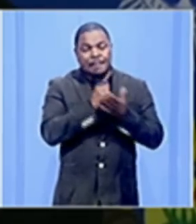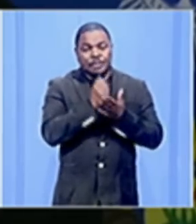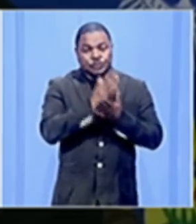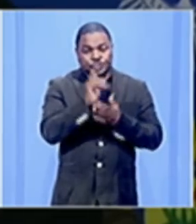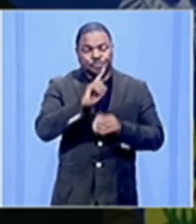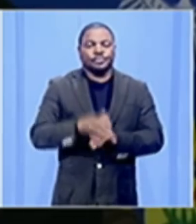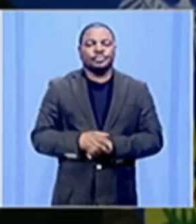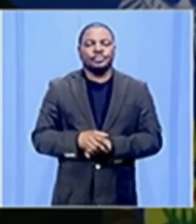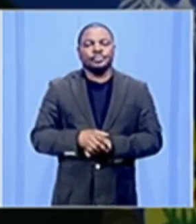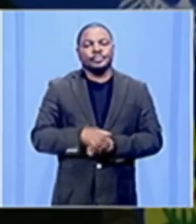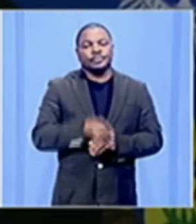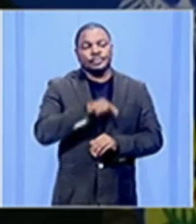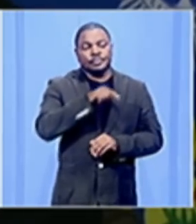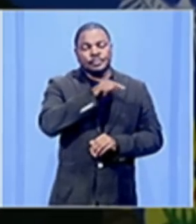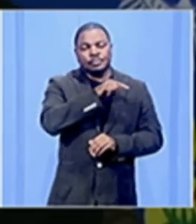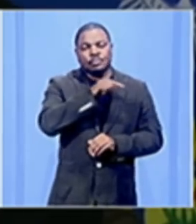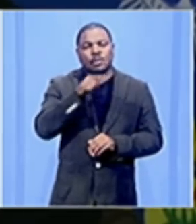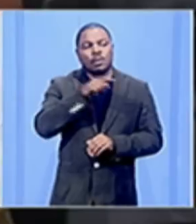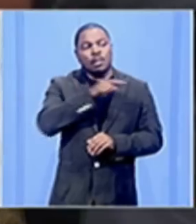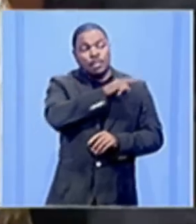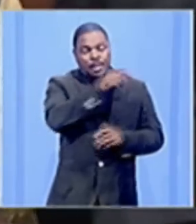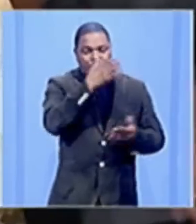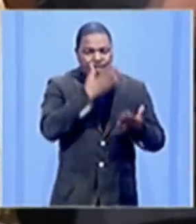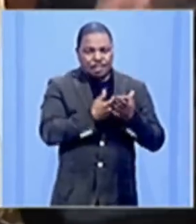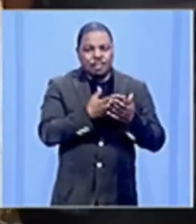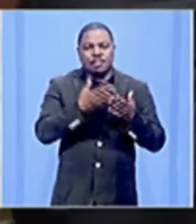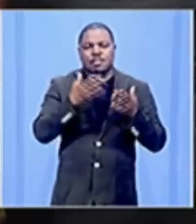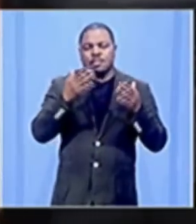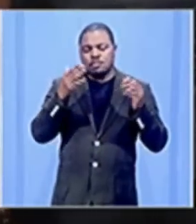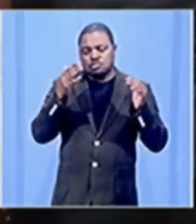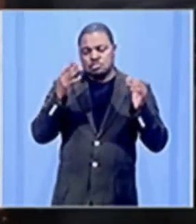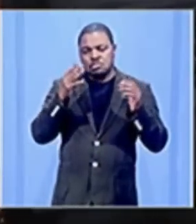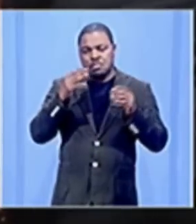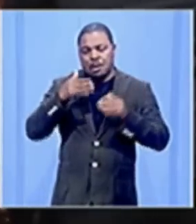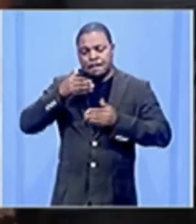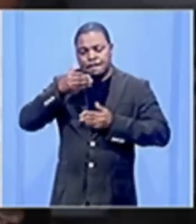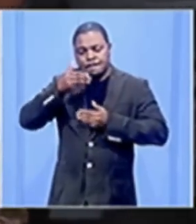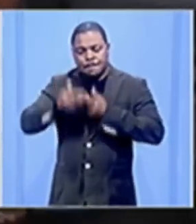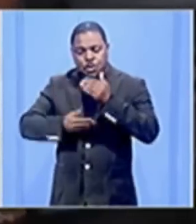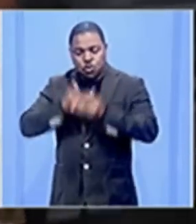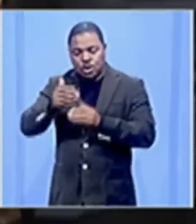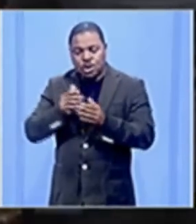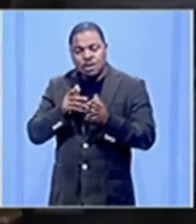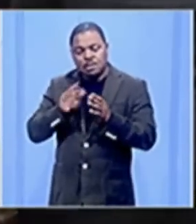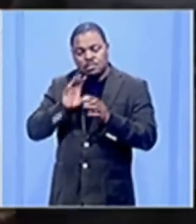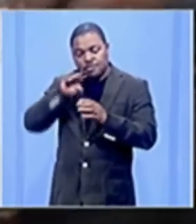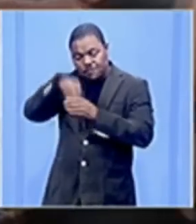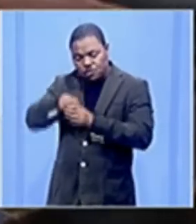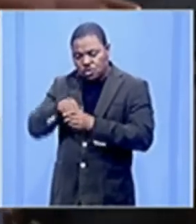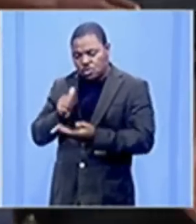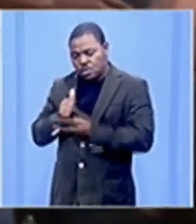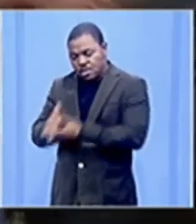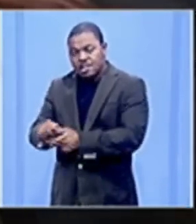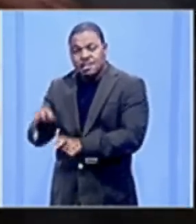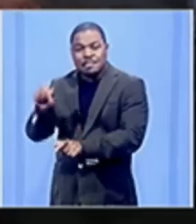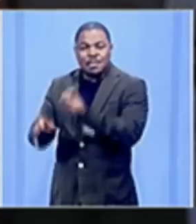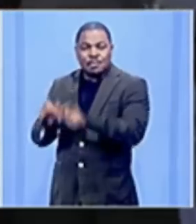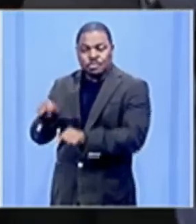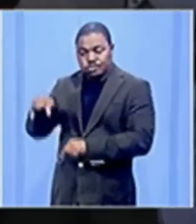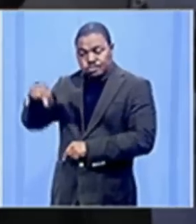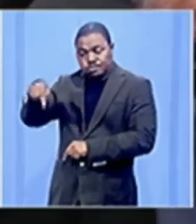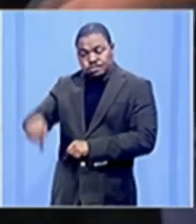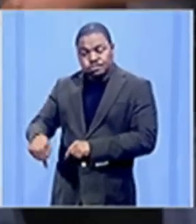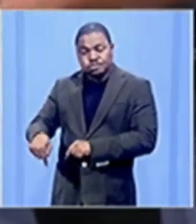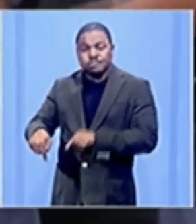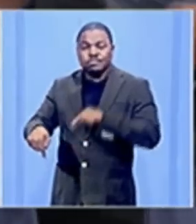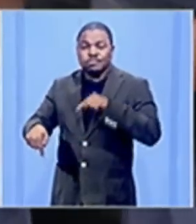they contribute in an agreed upon operational plan to get the people who are